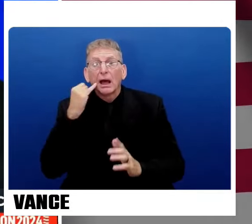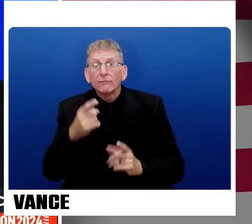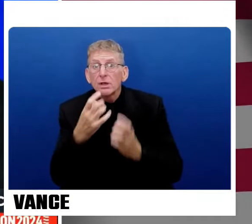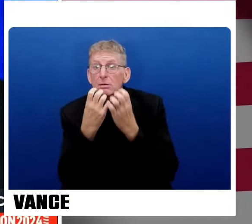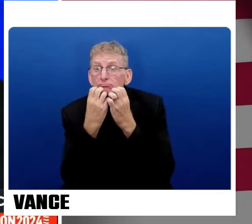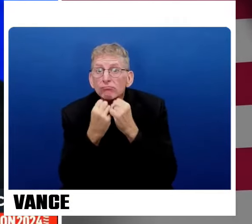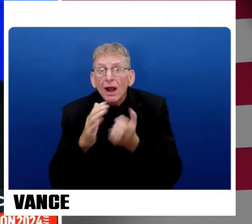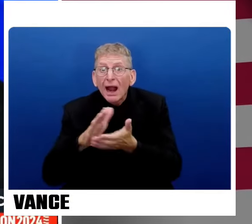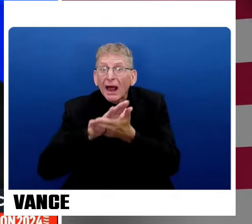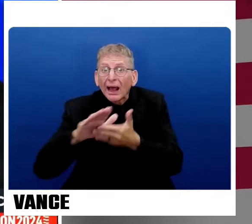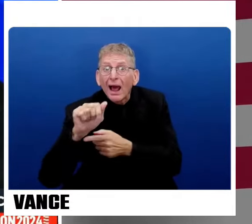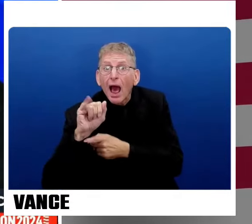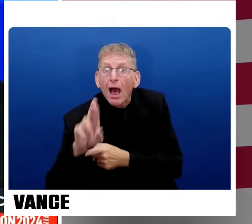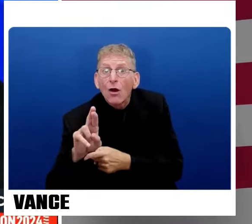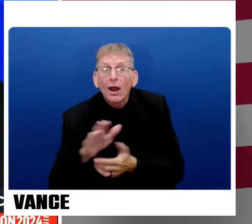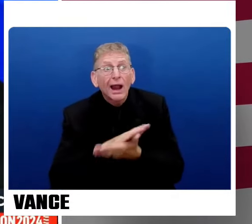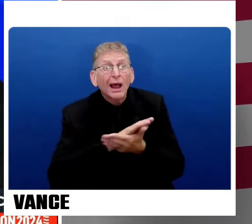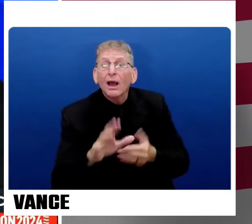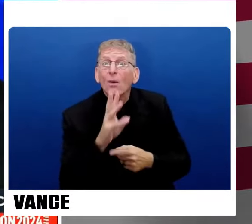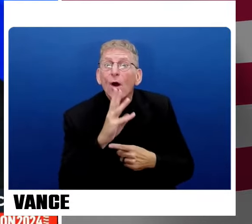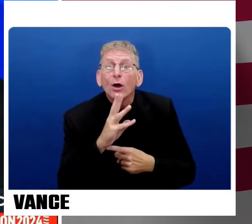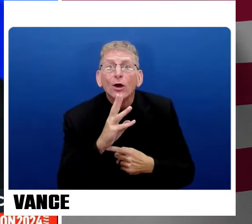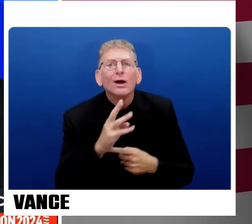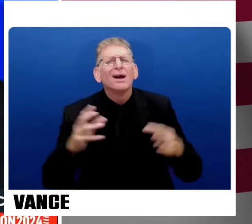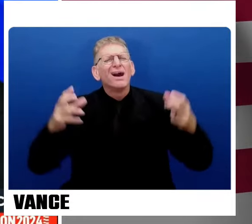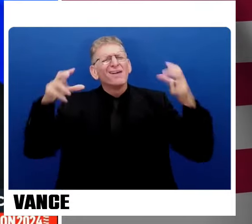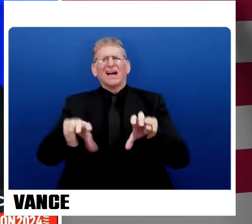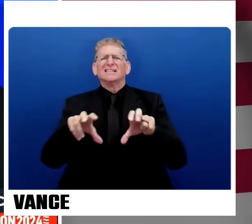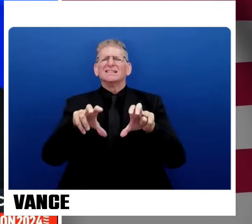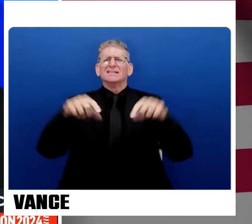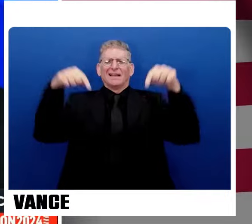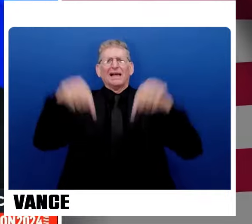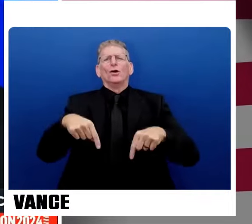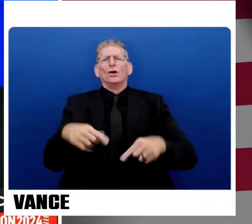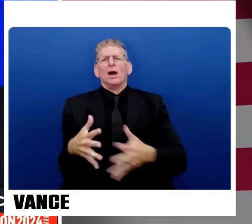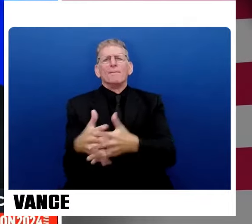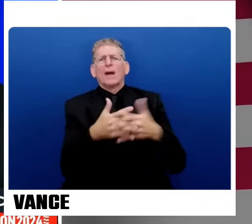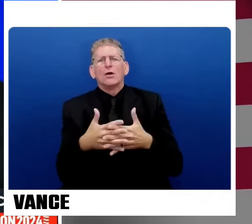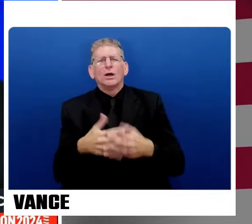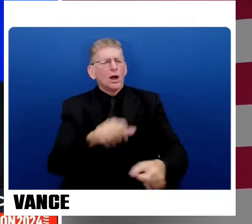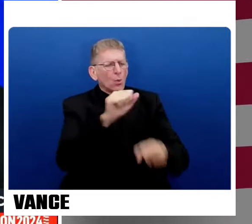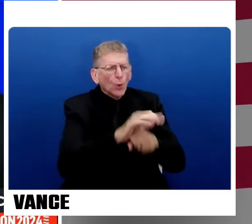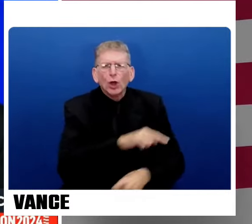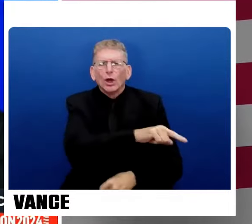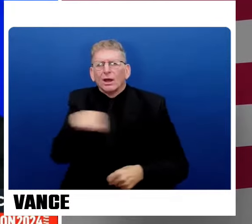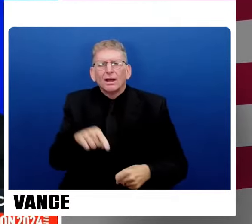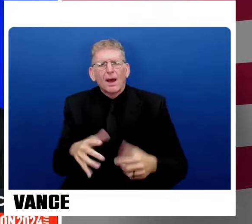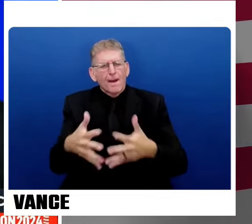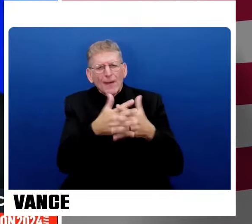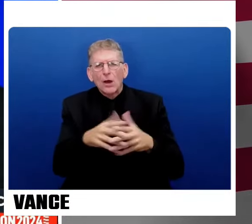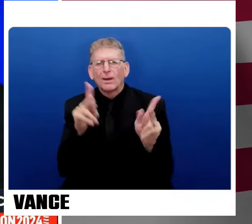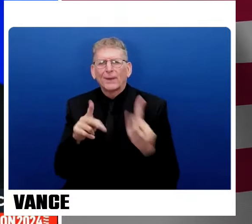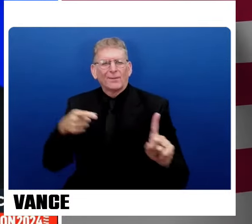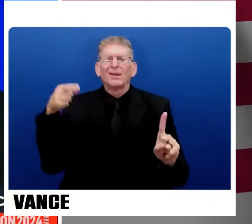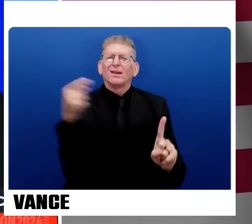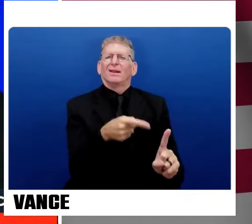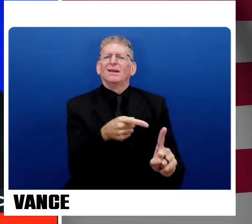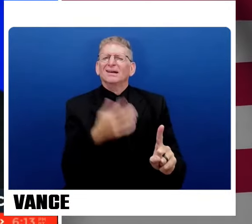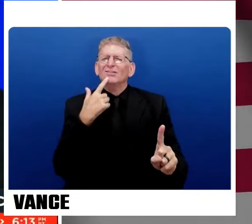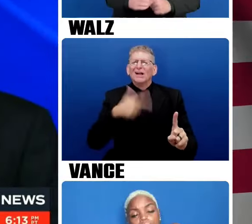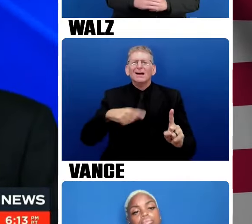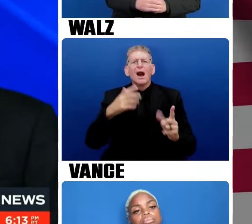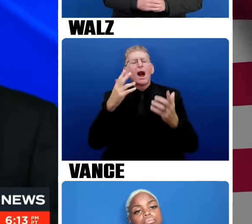and invest in American workers and the American people. And unfortunately, Kamala Harris has done exactly the opposite. Governor Walz, you have 2